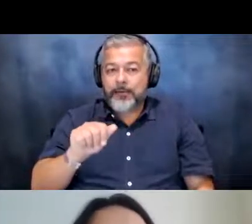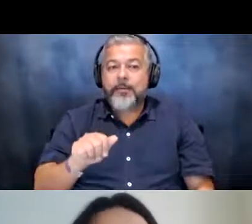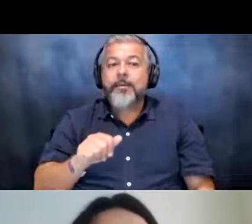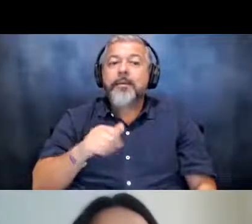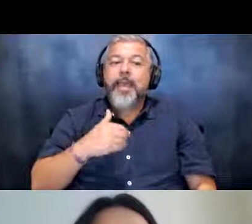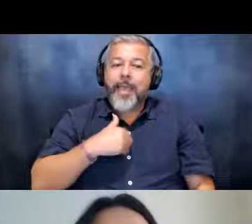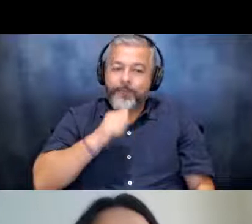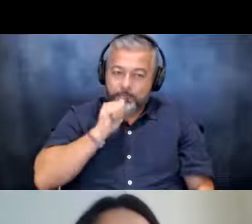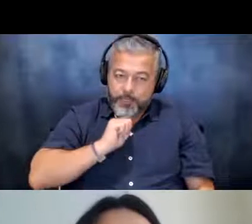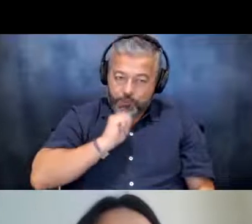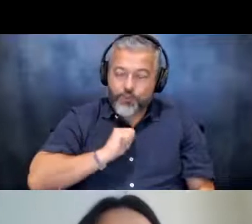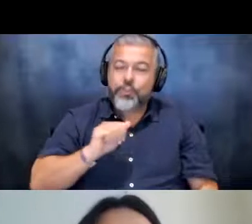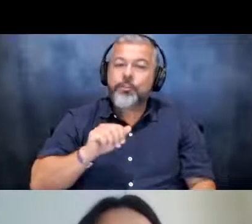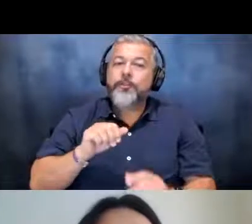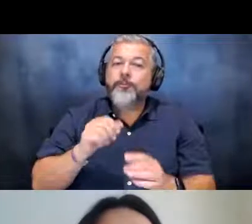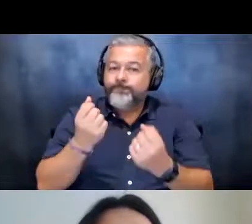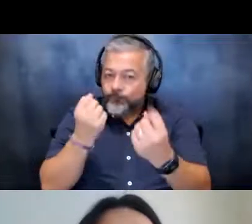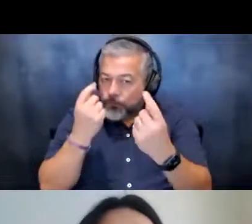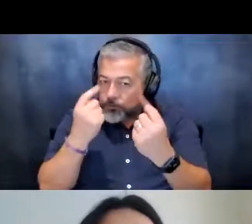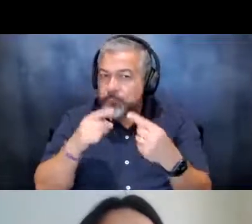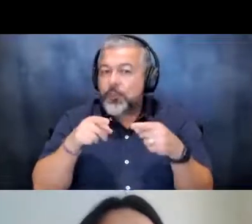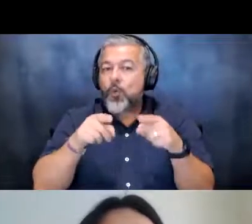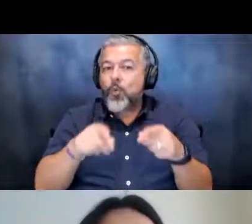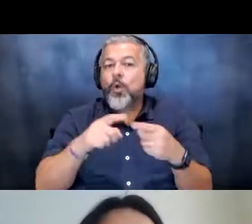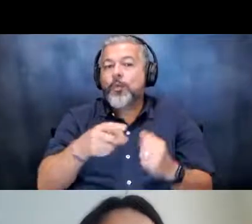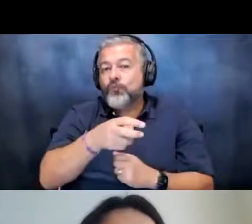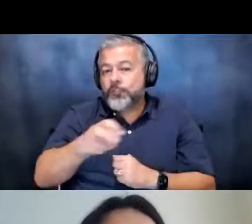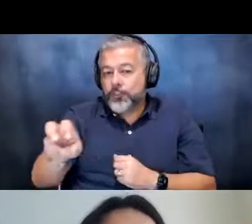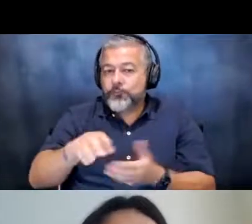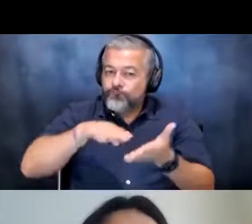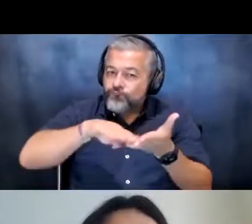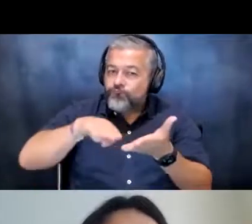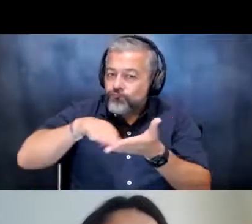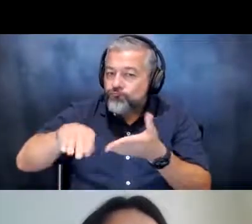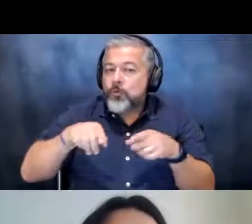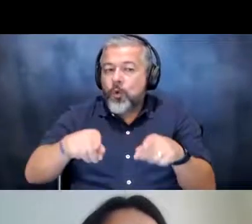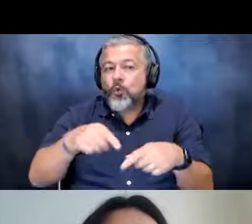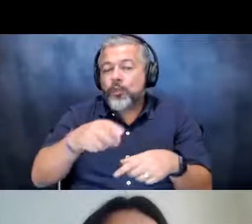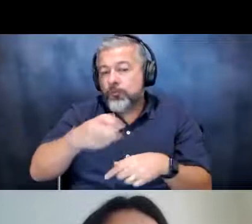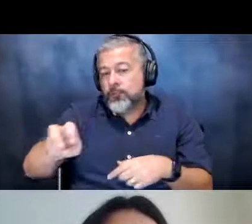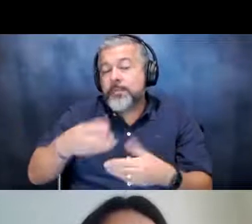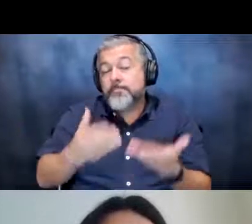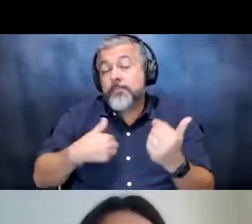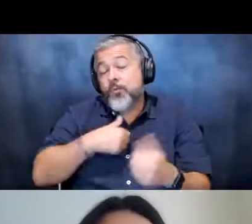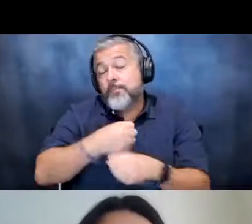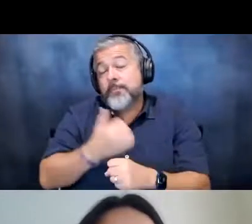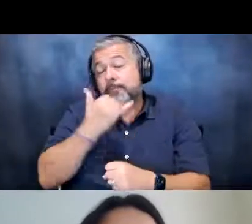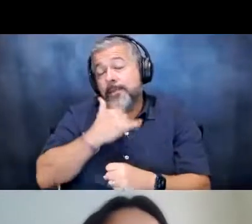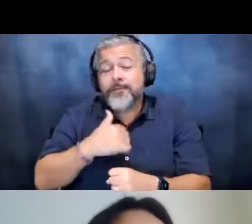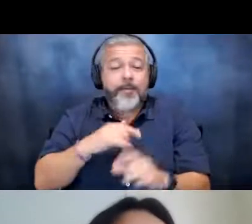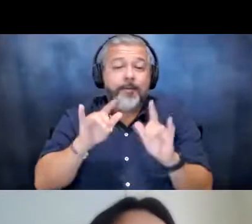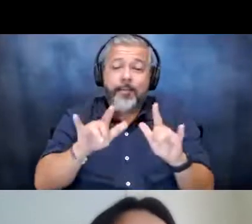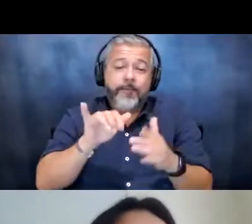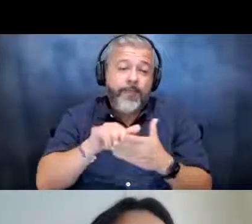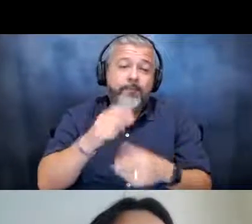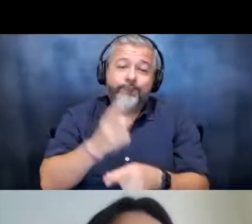Patience and mercy as we transition. We may make mistakes. I love that. And that's what I would